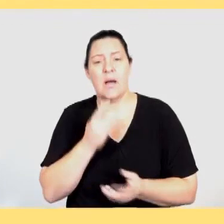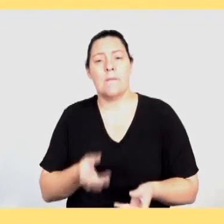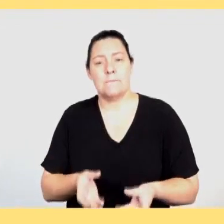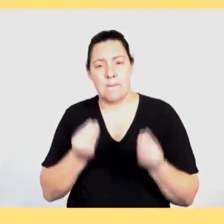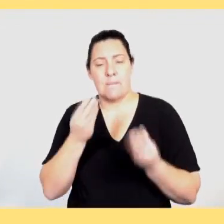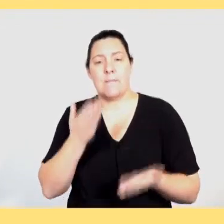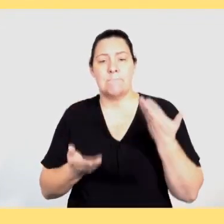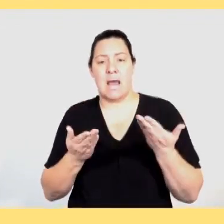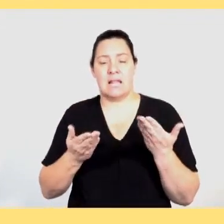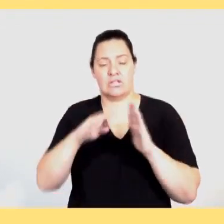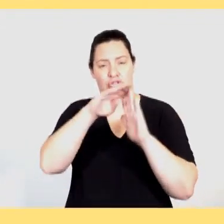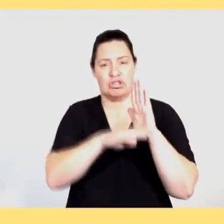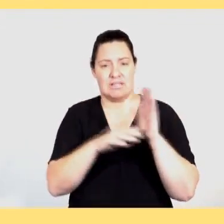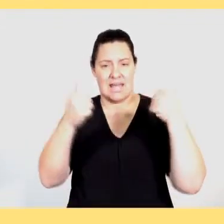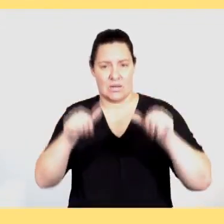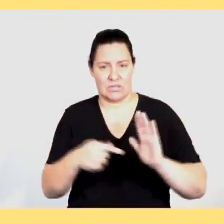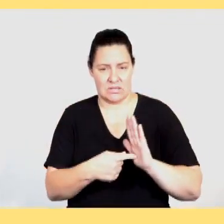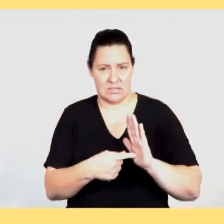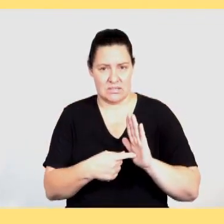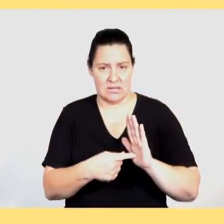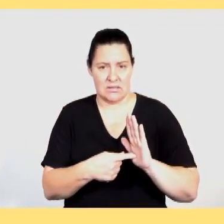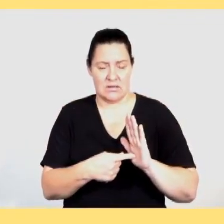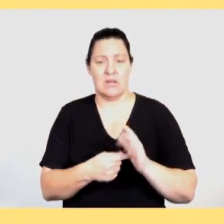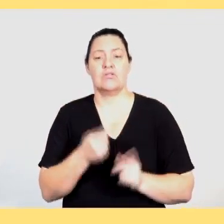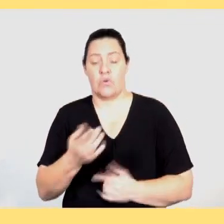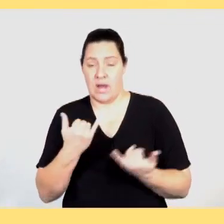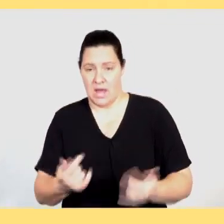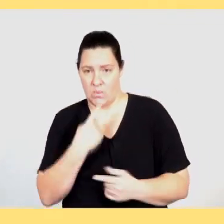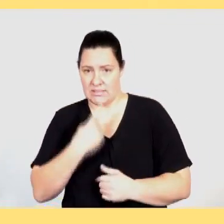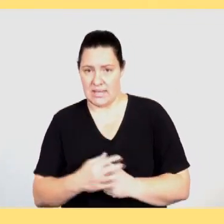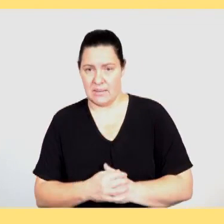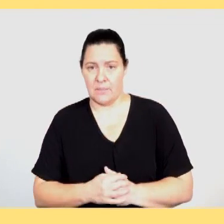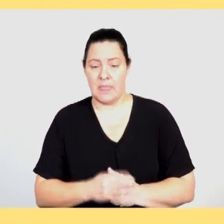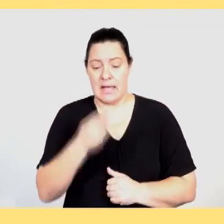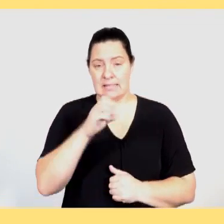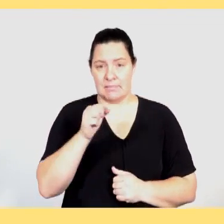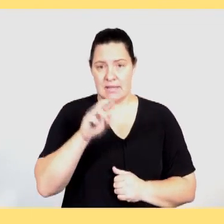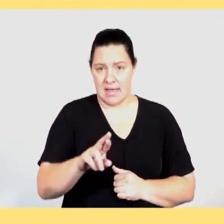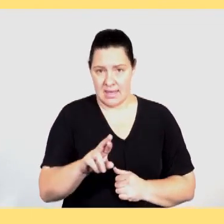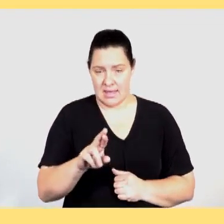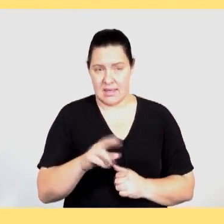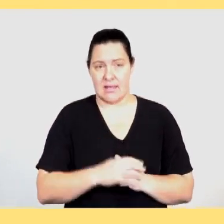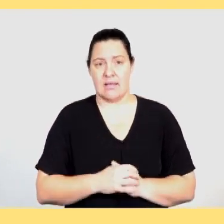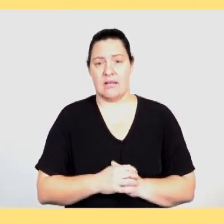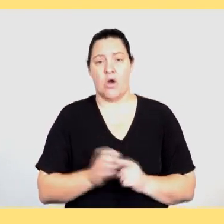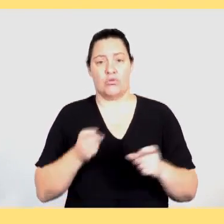it comes in the balance sheet account section. I'm going to come here and I'm going to say